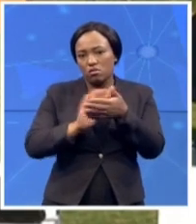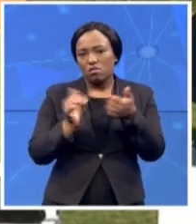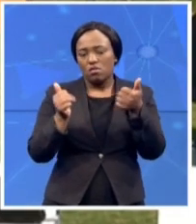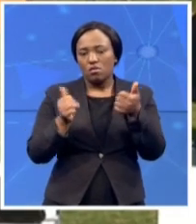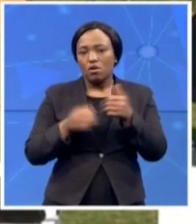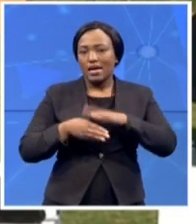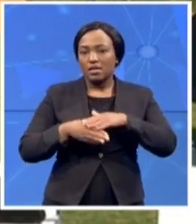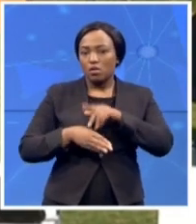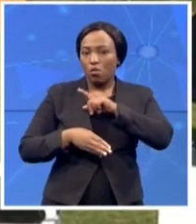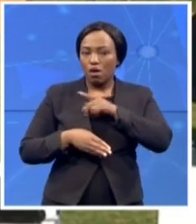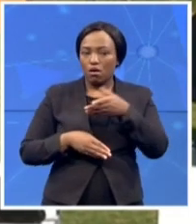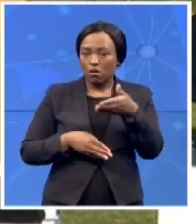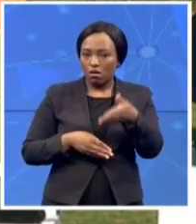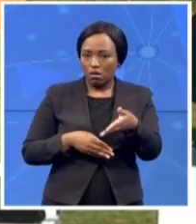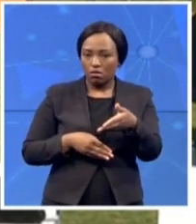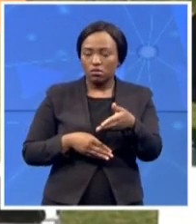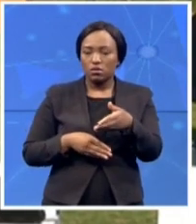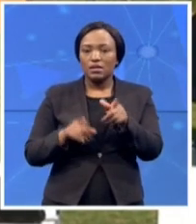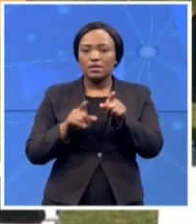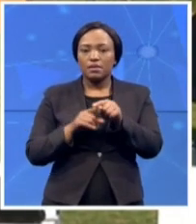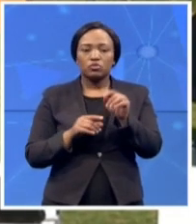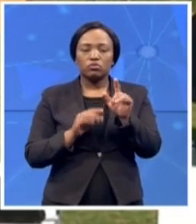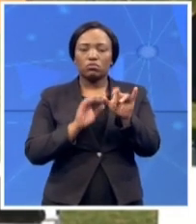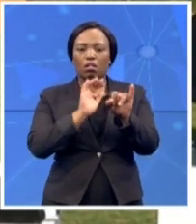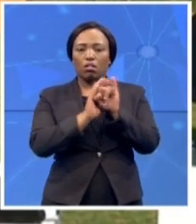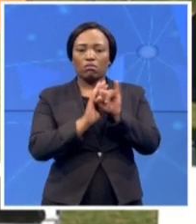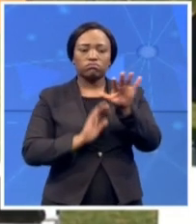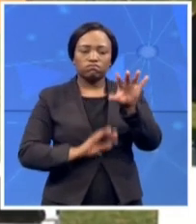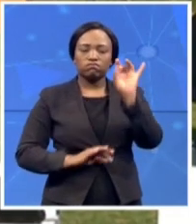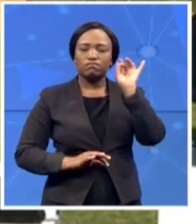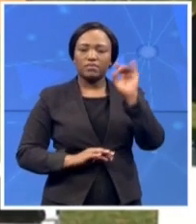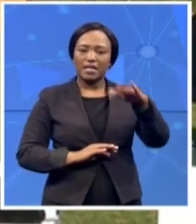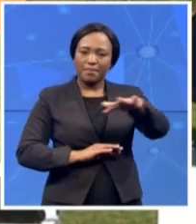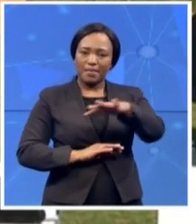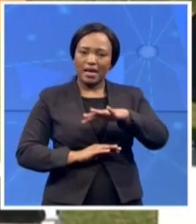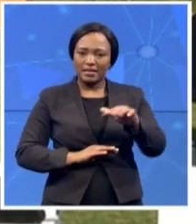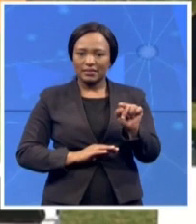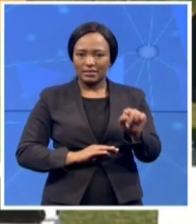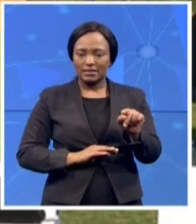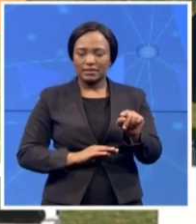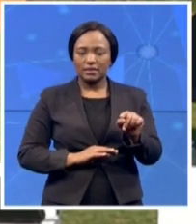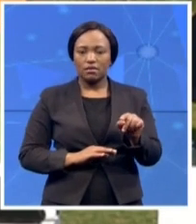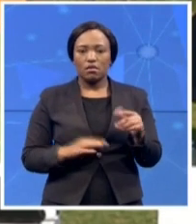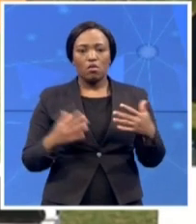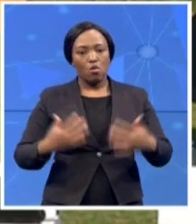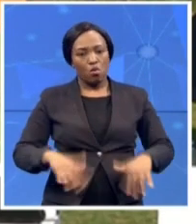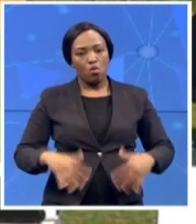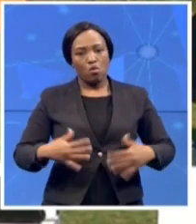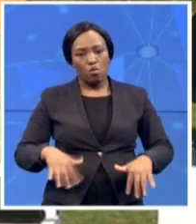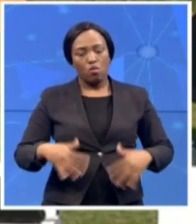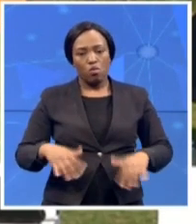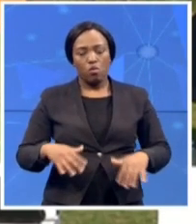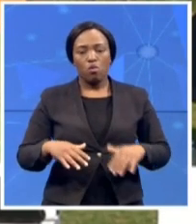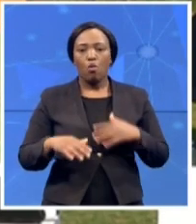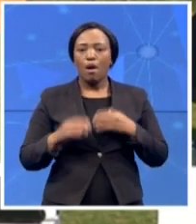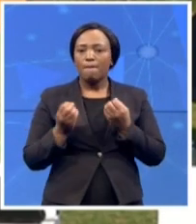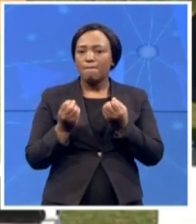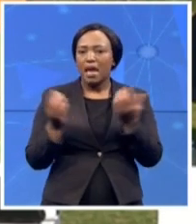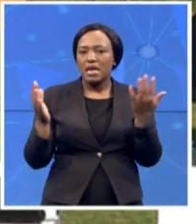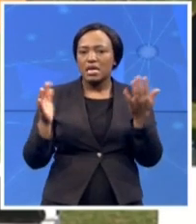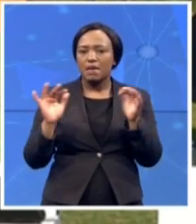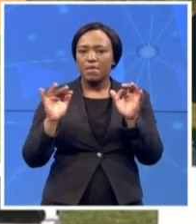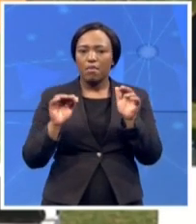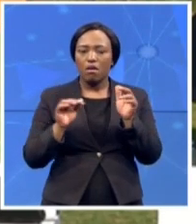this place, it's because of it is a destination for tourists. And you'll remember that it speaks of long